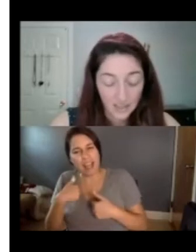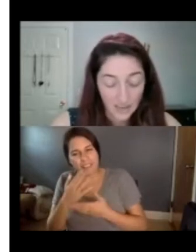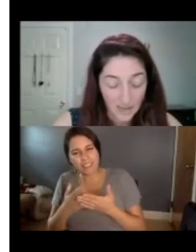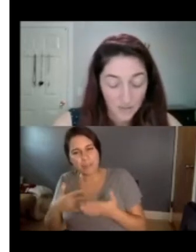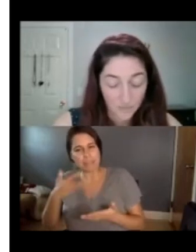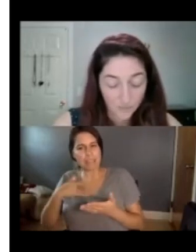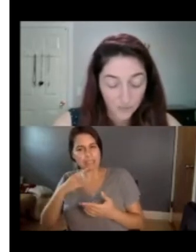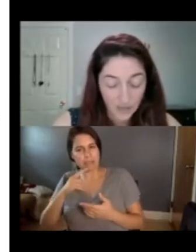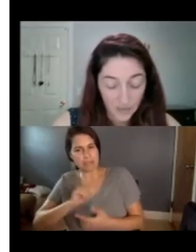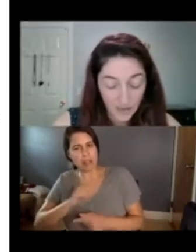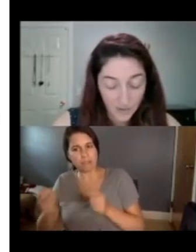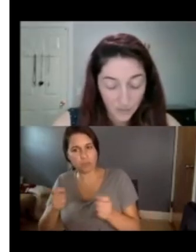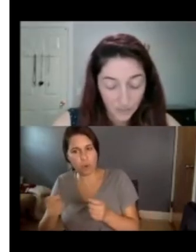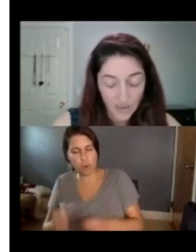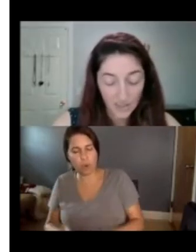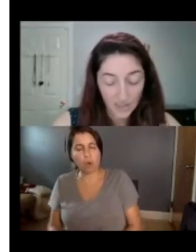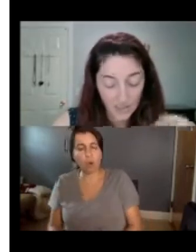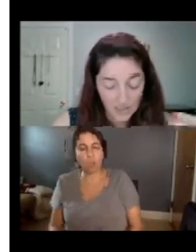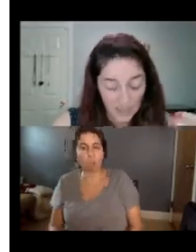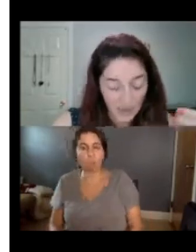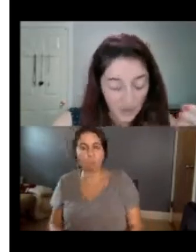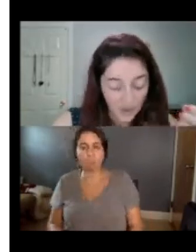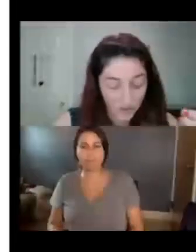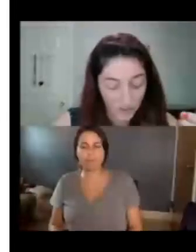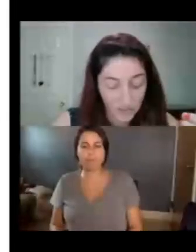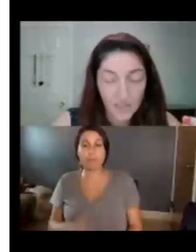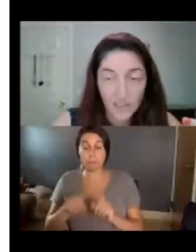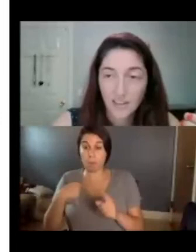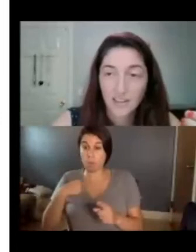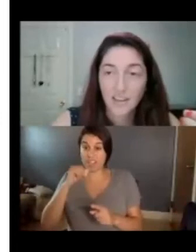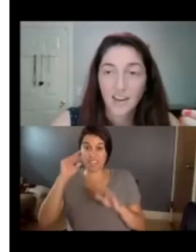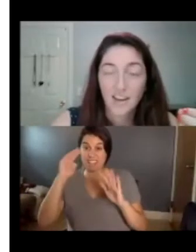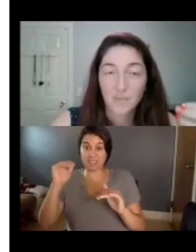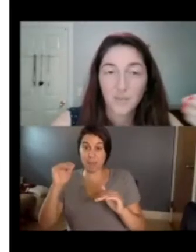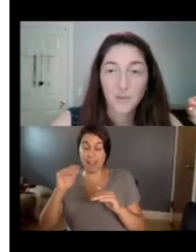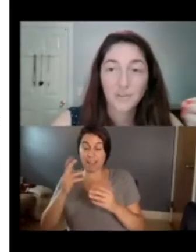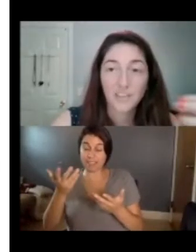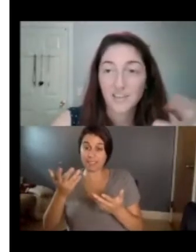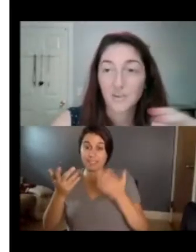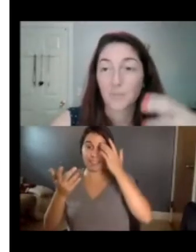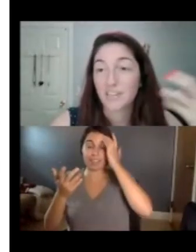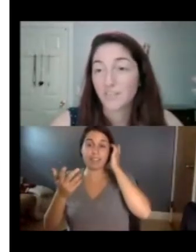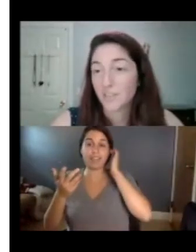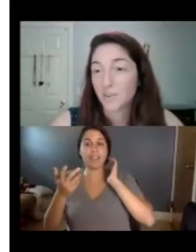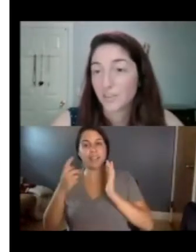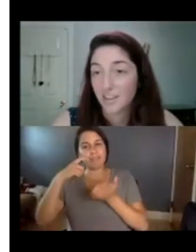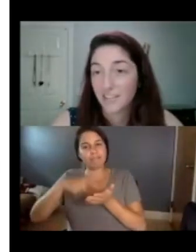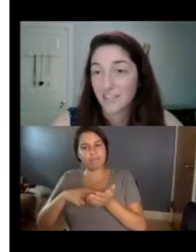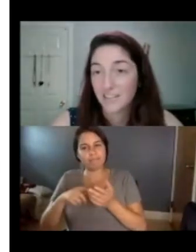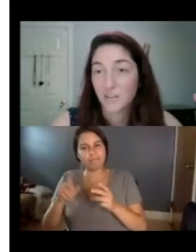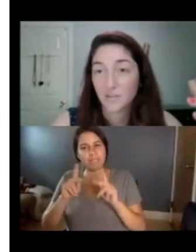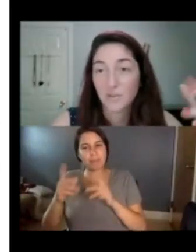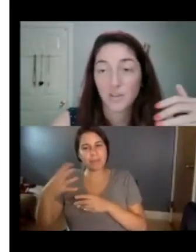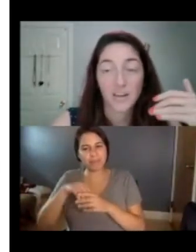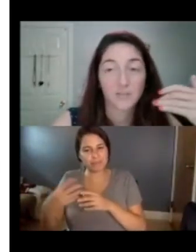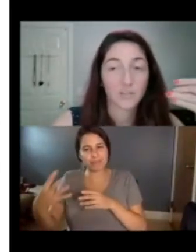self-control. But then the unexpected thing is that we also see frequently the incorporation of social